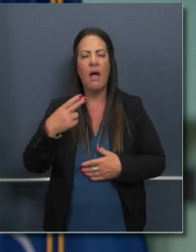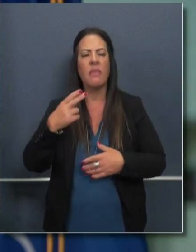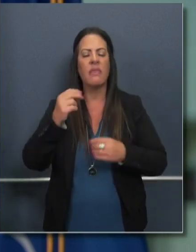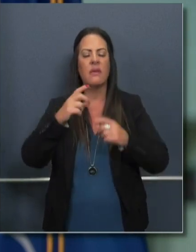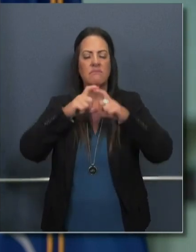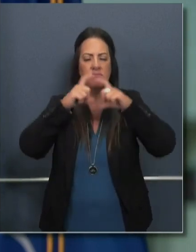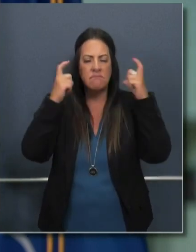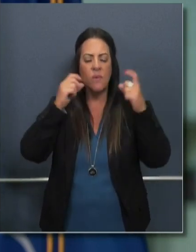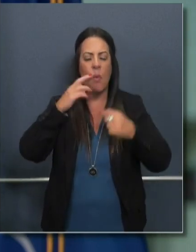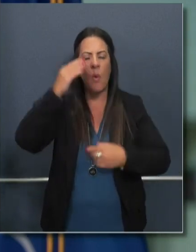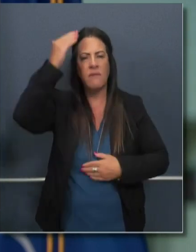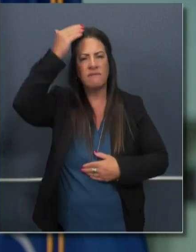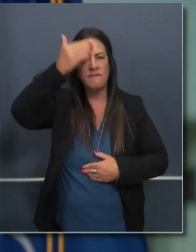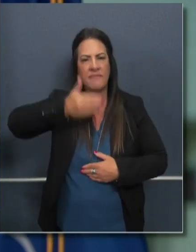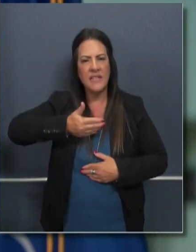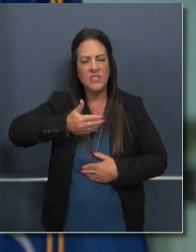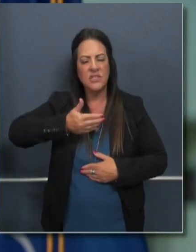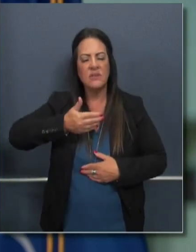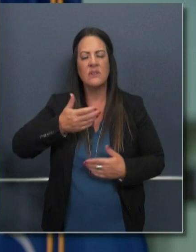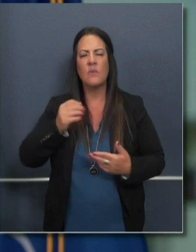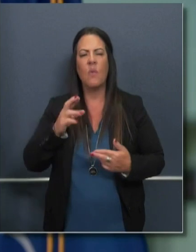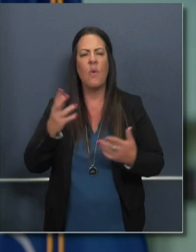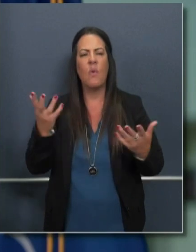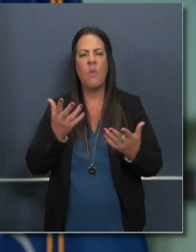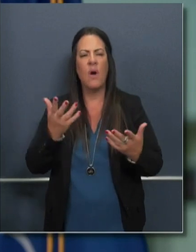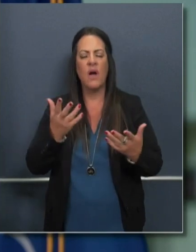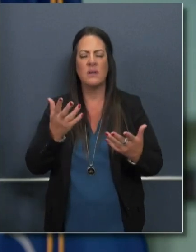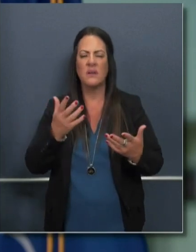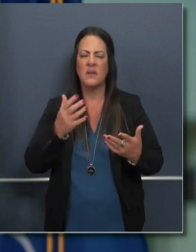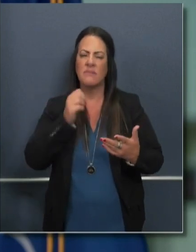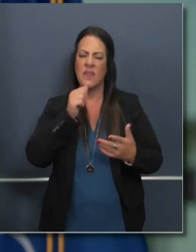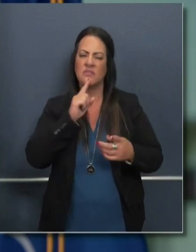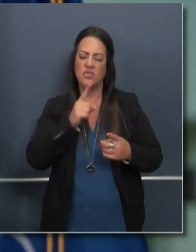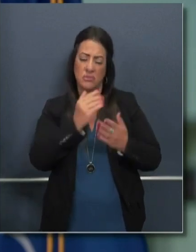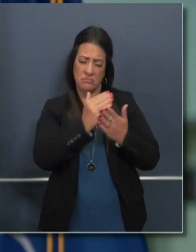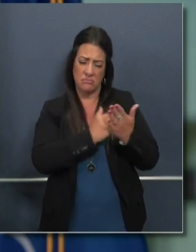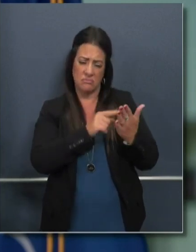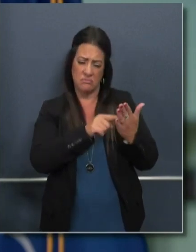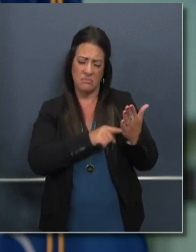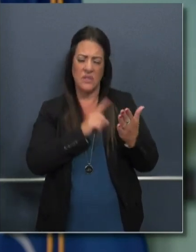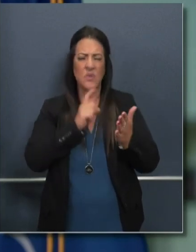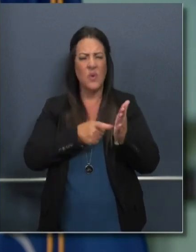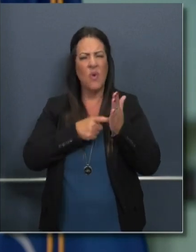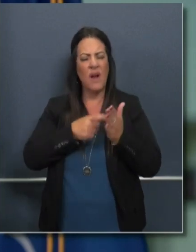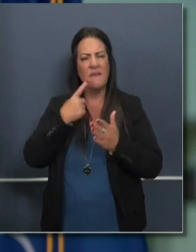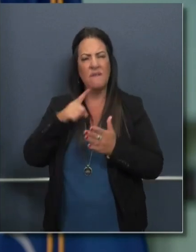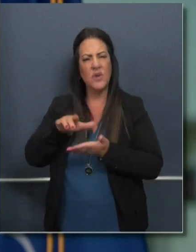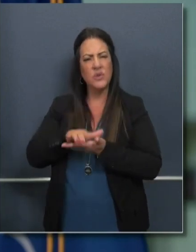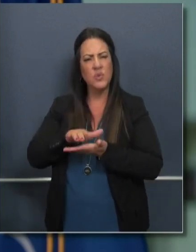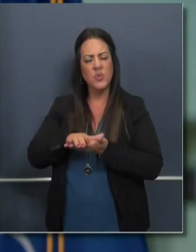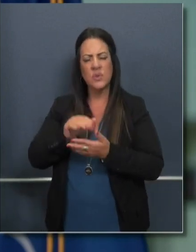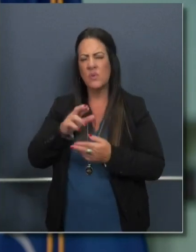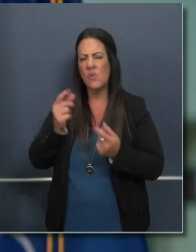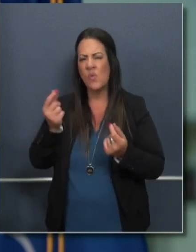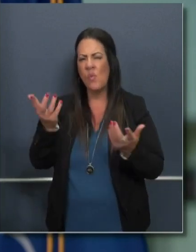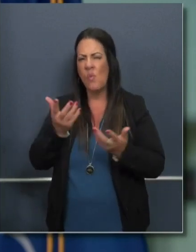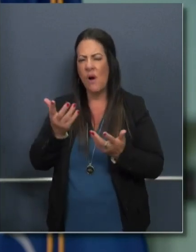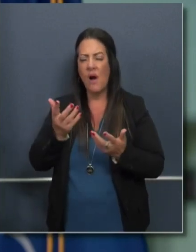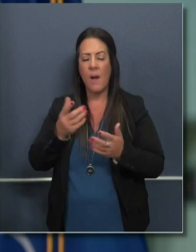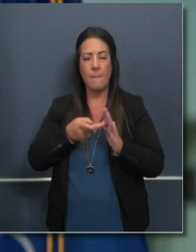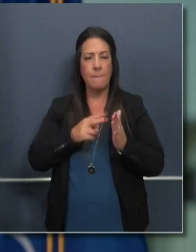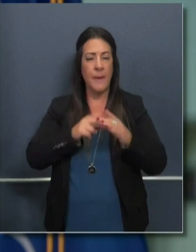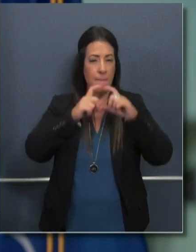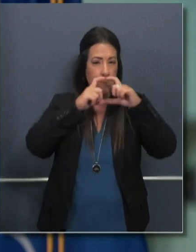shields. But it's not clear from the guidance that those are actually required. So can you clarify, are masks going to